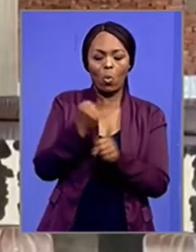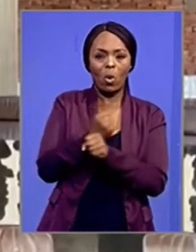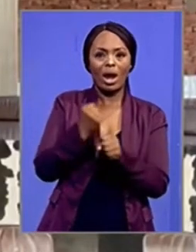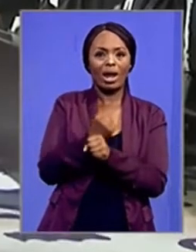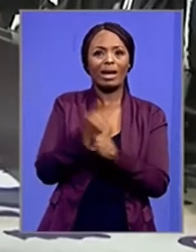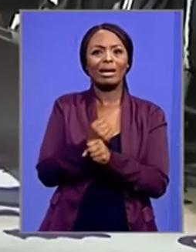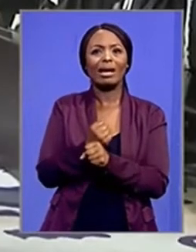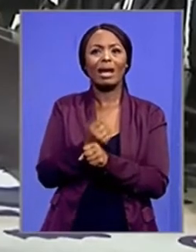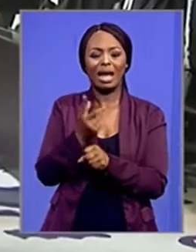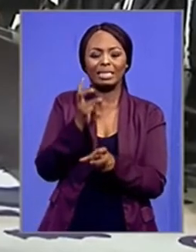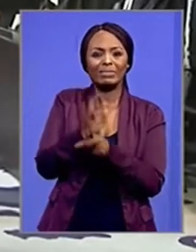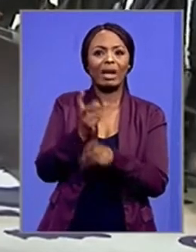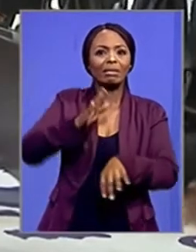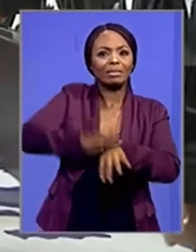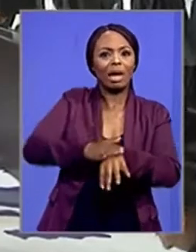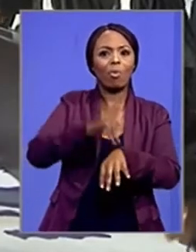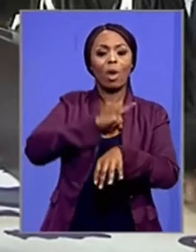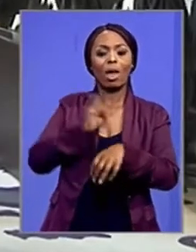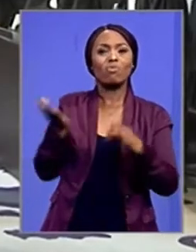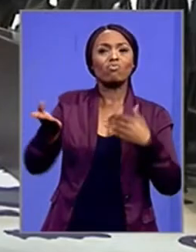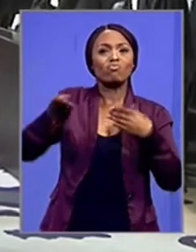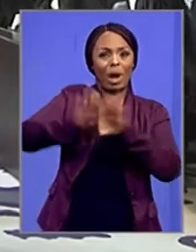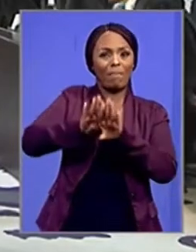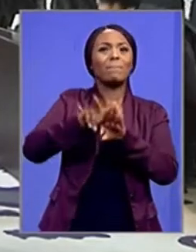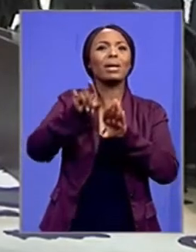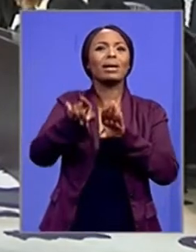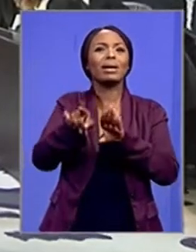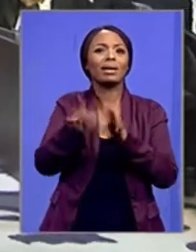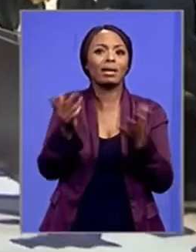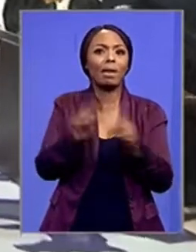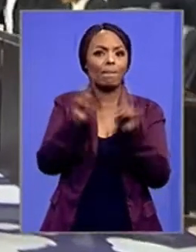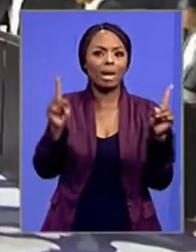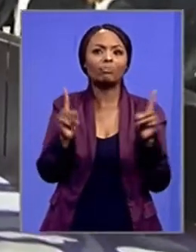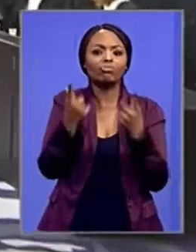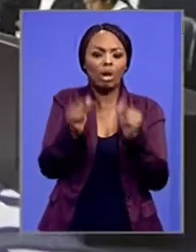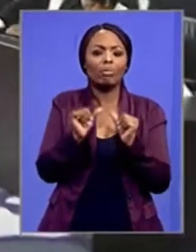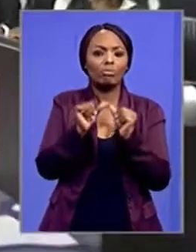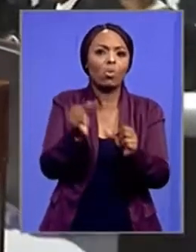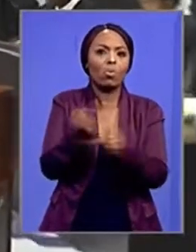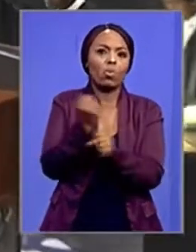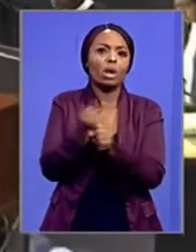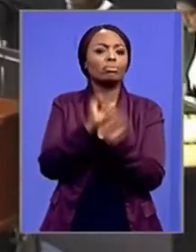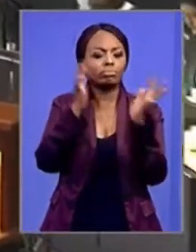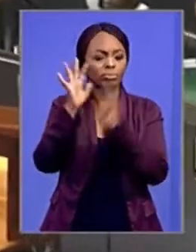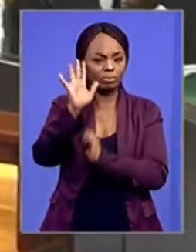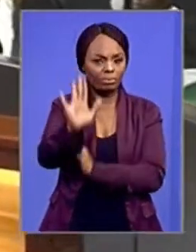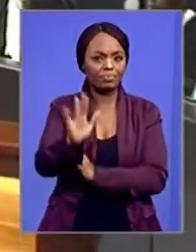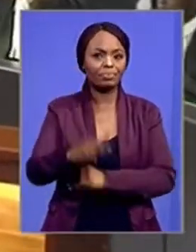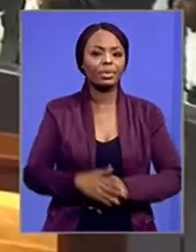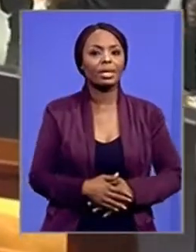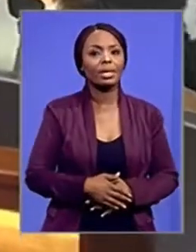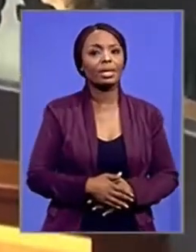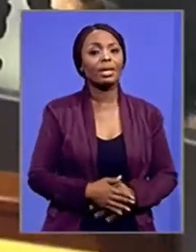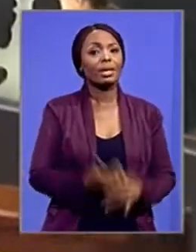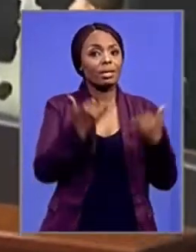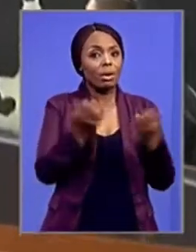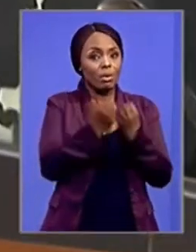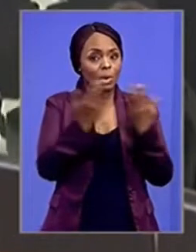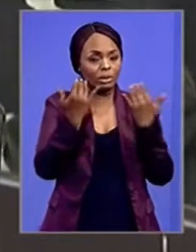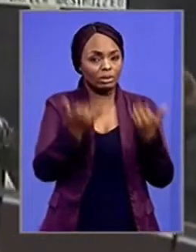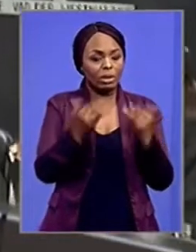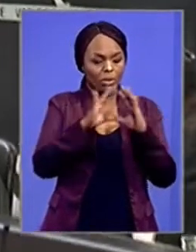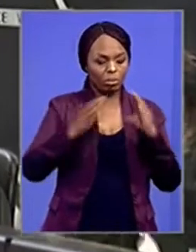lockdown. Dikgeo tsa mesebetsi di ngata haholo makgotleng a molao. Lekgotla le phahameng la maipiletso ke le leng la